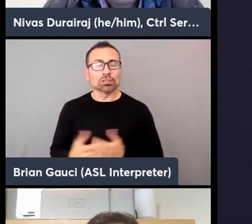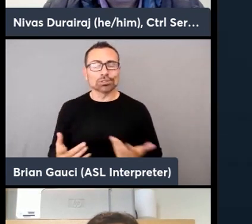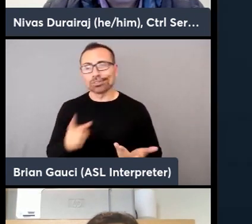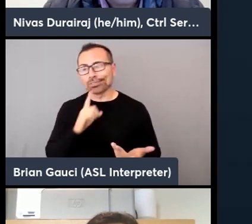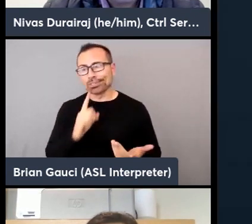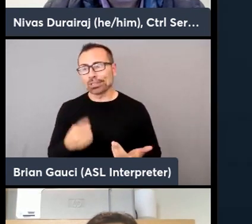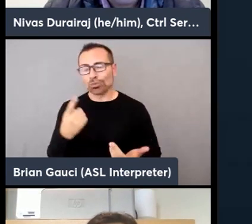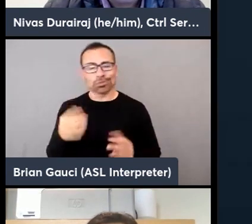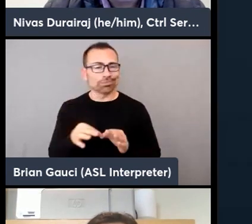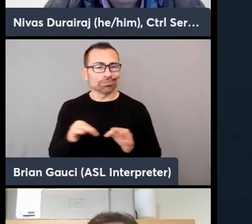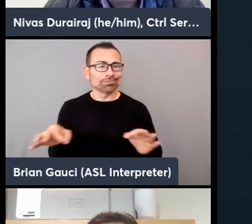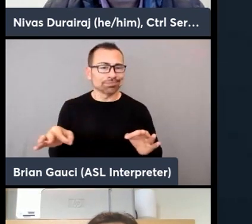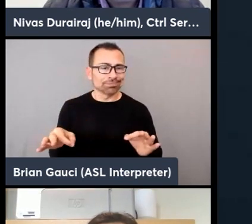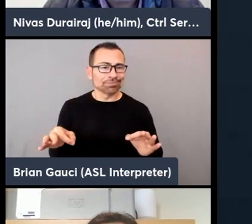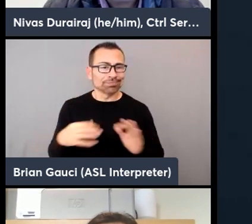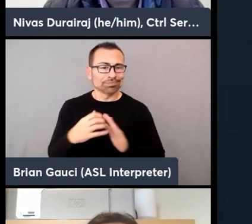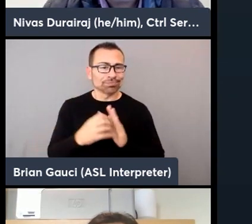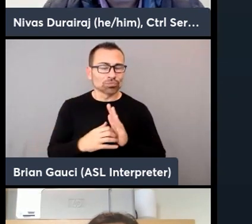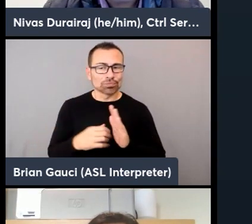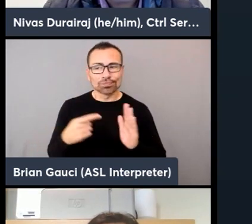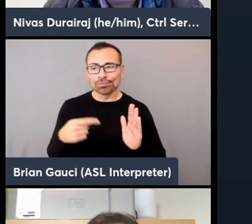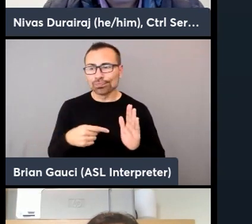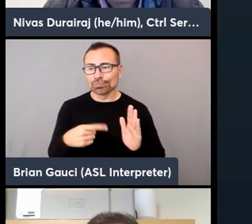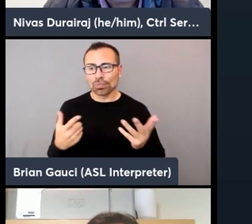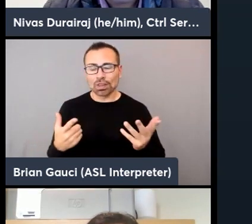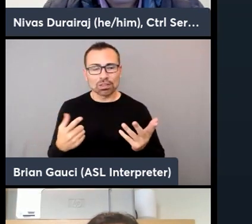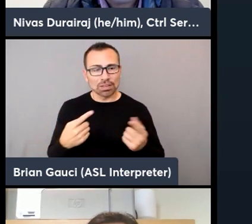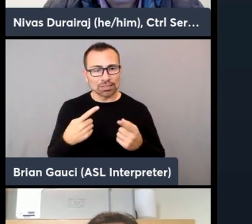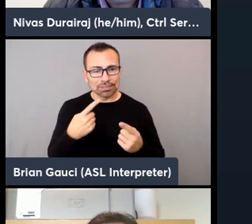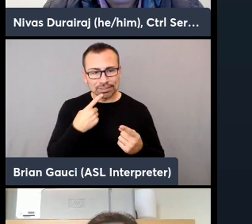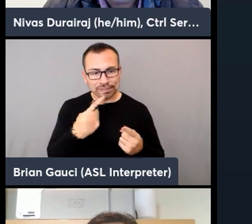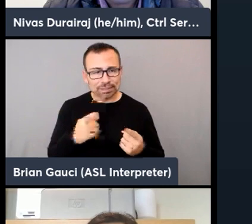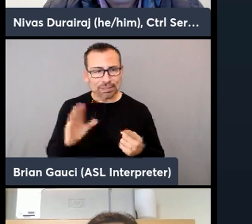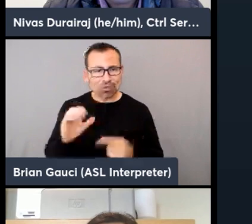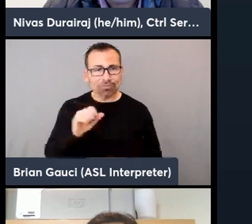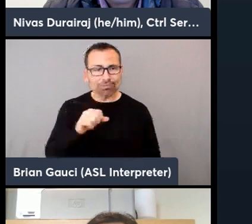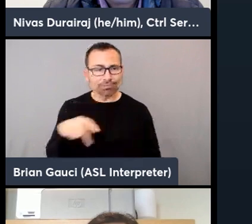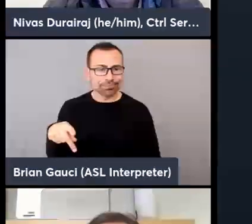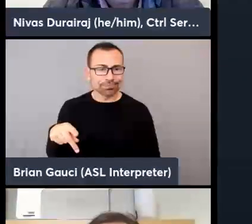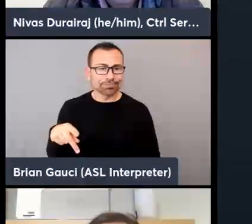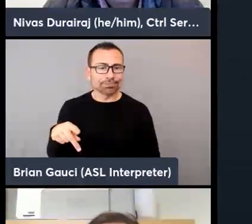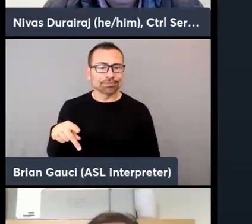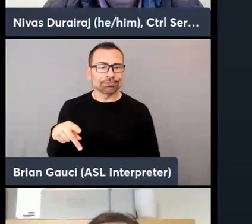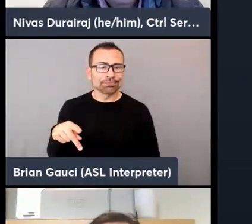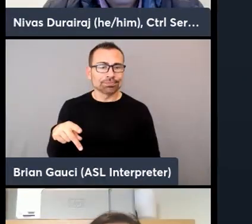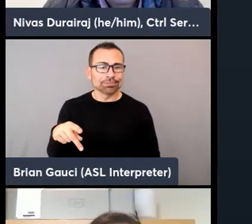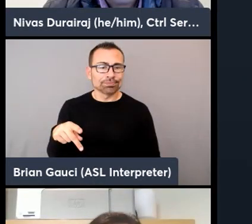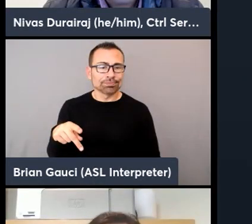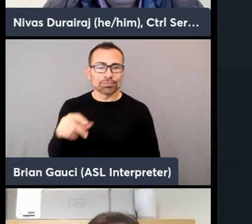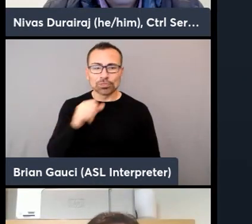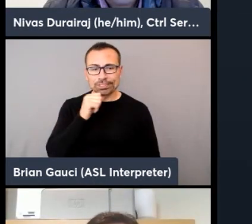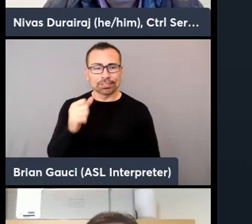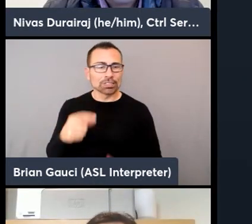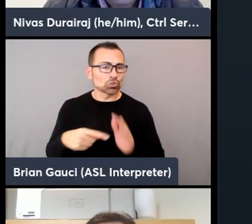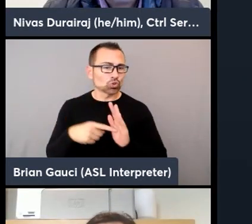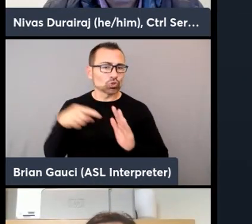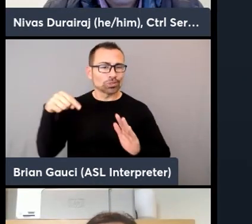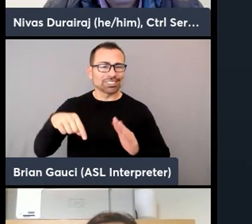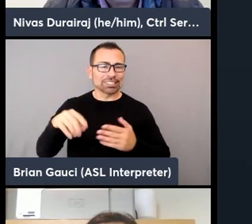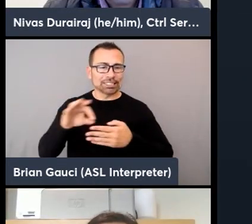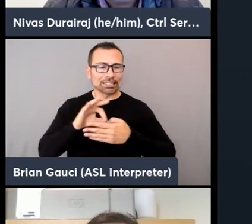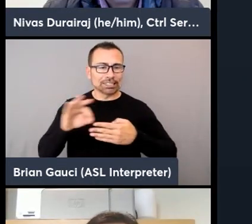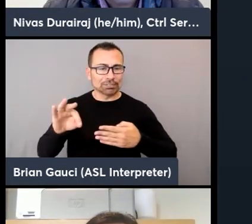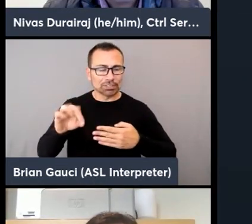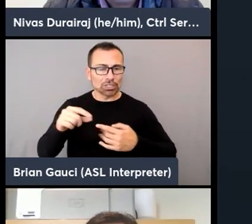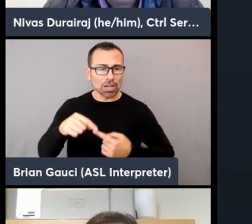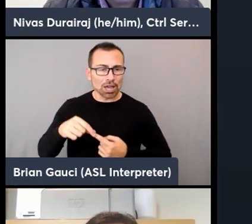of code that is telling your application to not show this feature unless